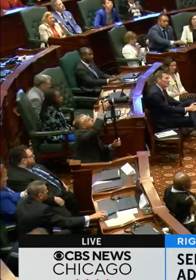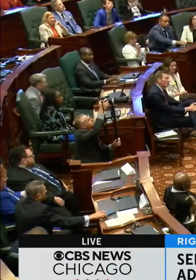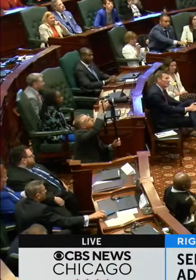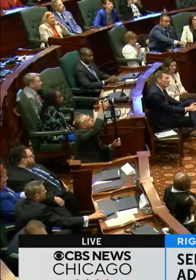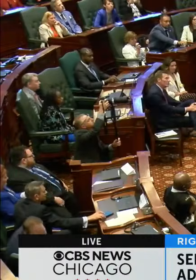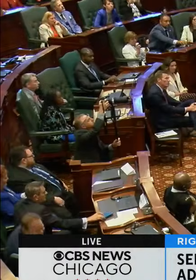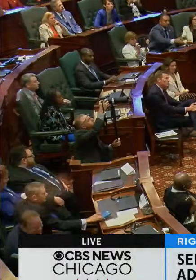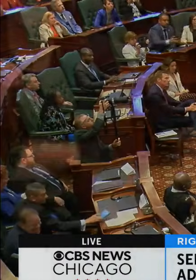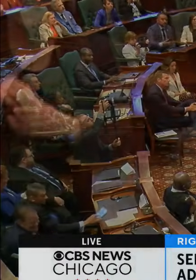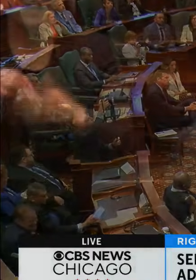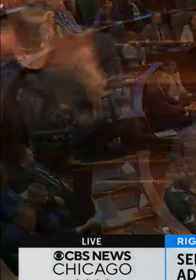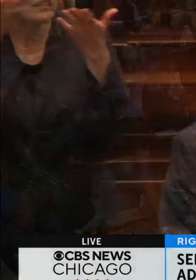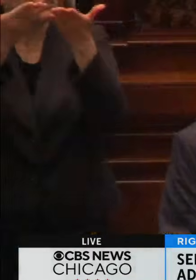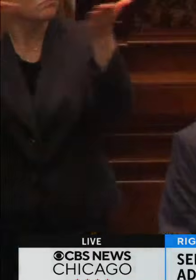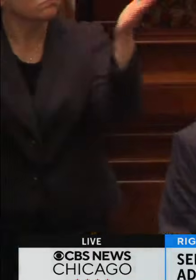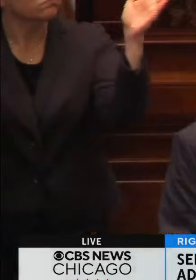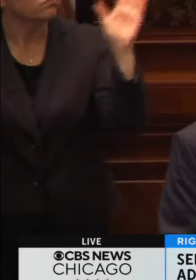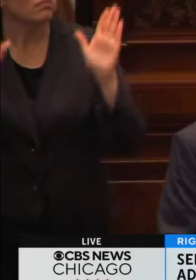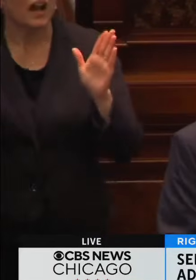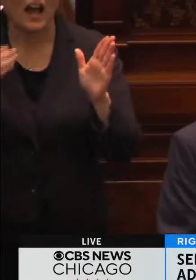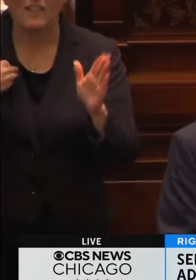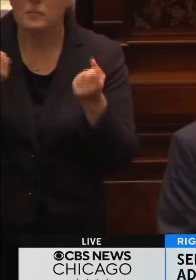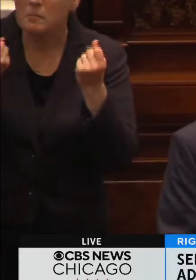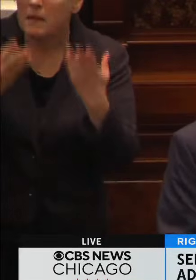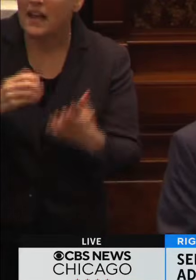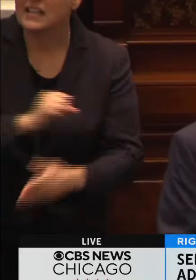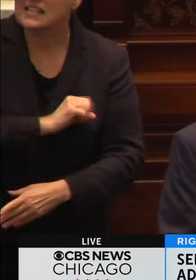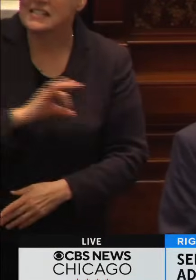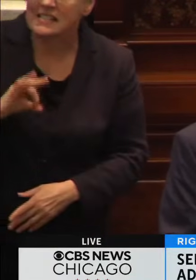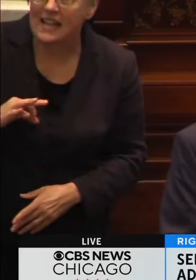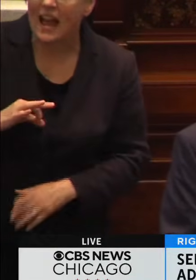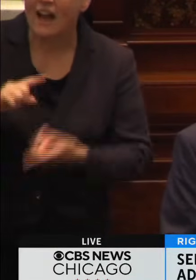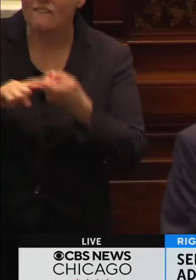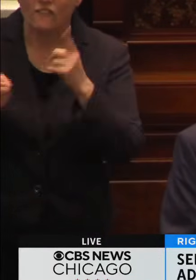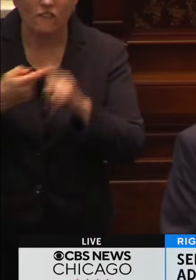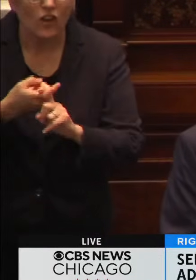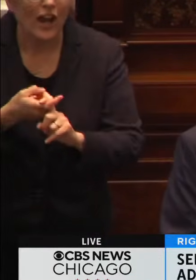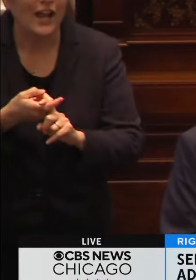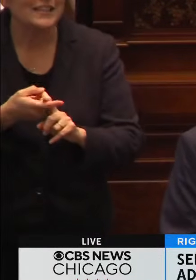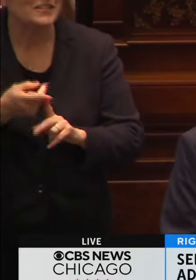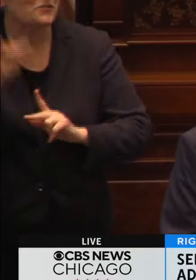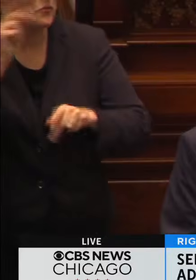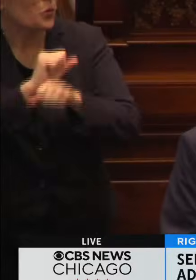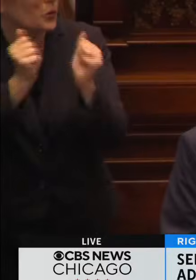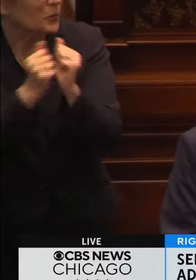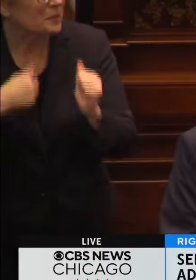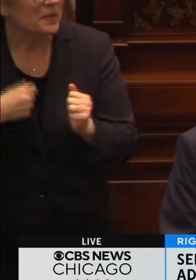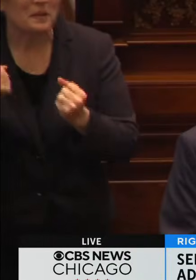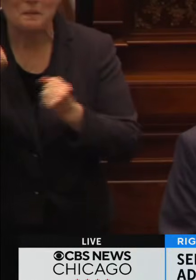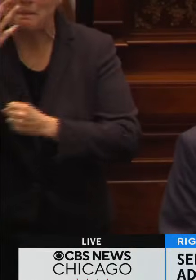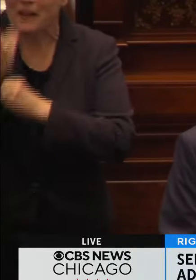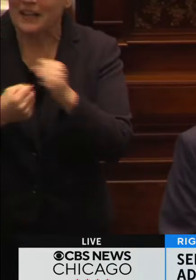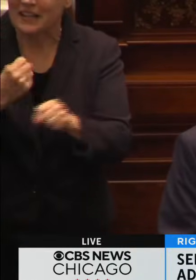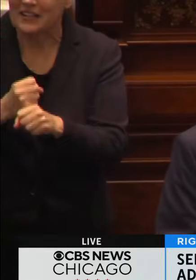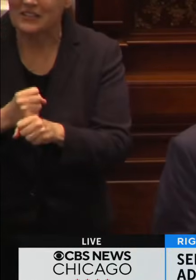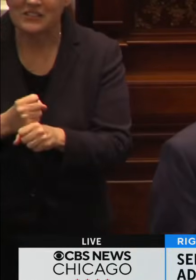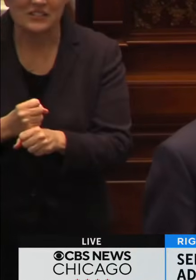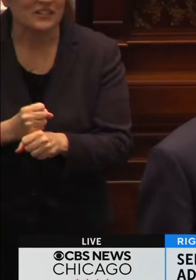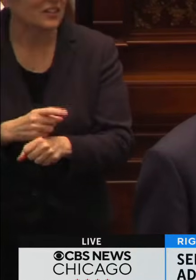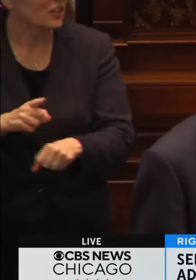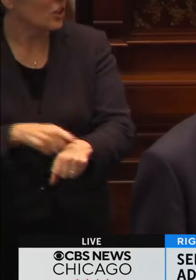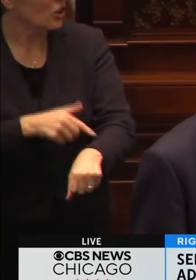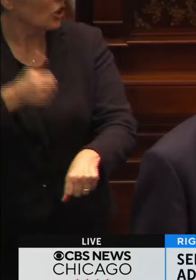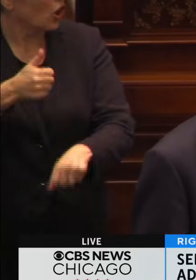In the gallery and on the floor are many staff and friends who've covered me in glory for many years. Longest serving, they include